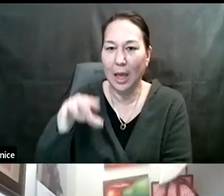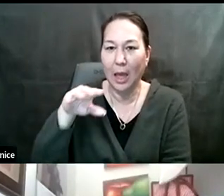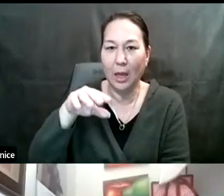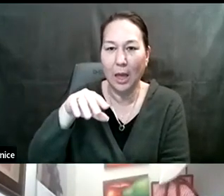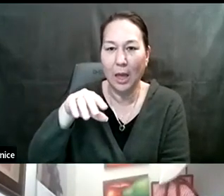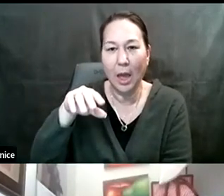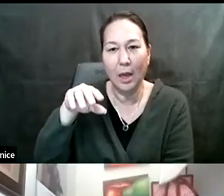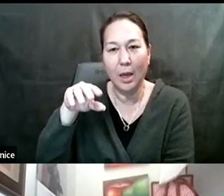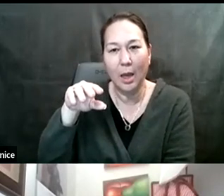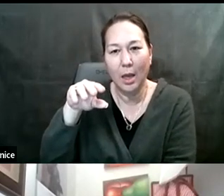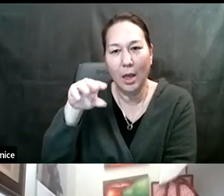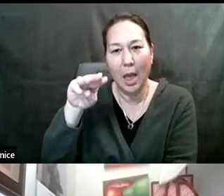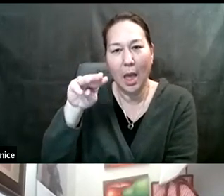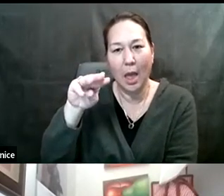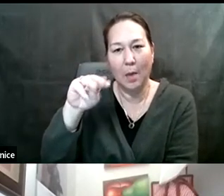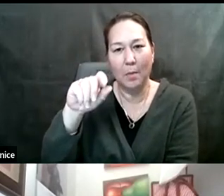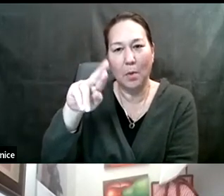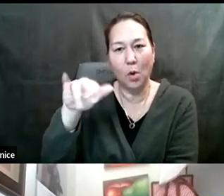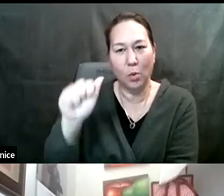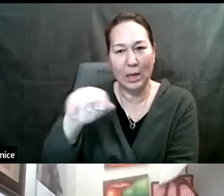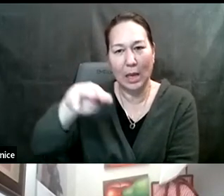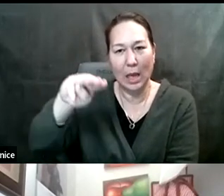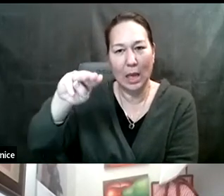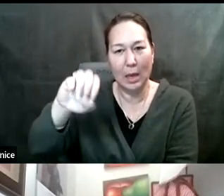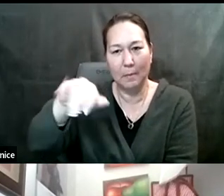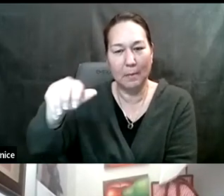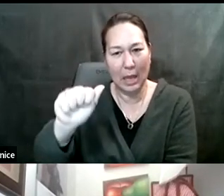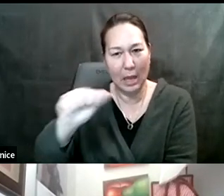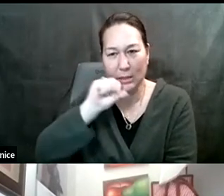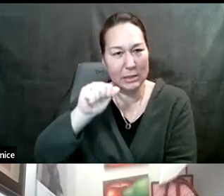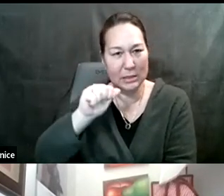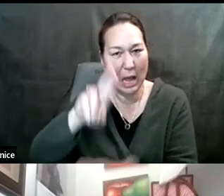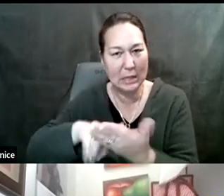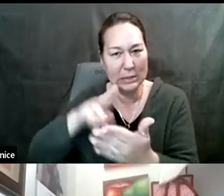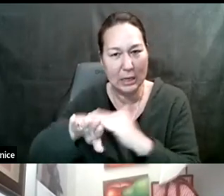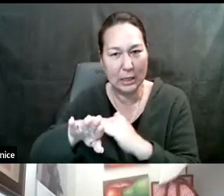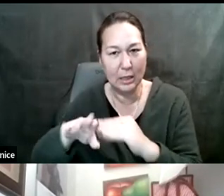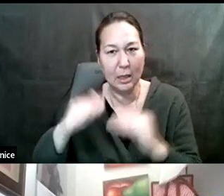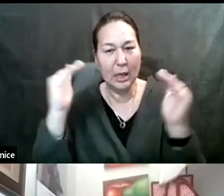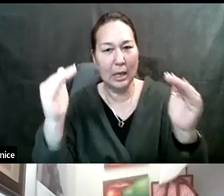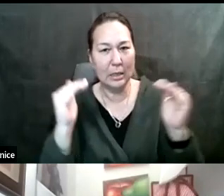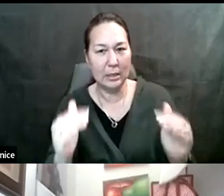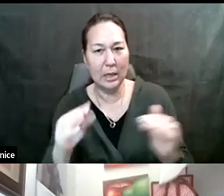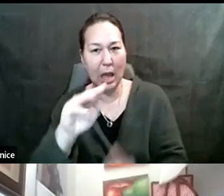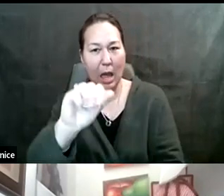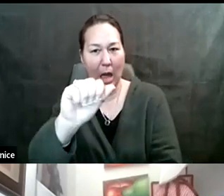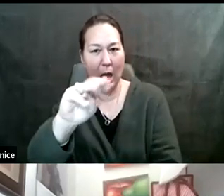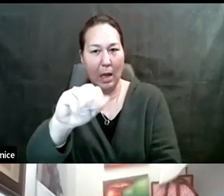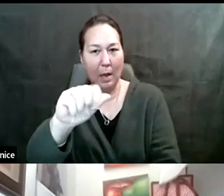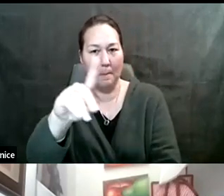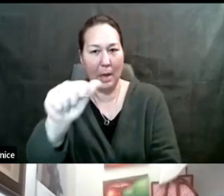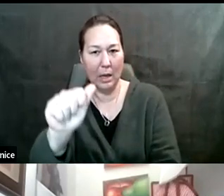so I'll invite our Spanish interpreter to invite our next set of speakers next up is Amada